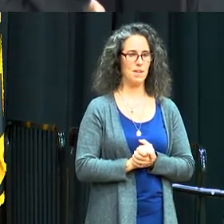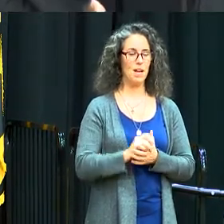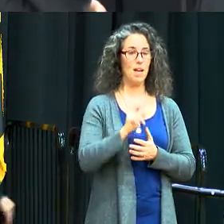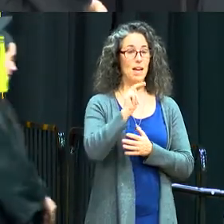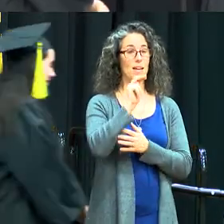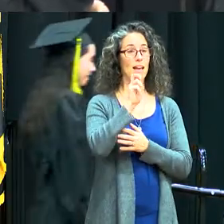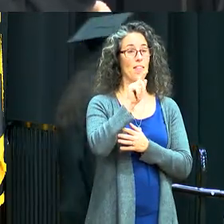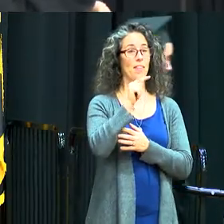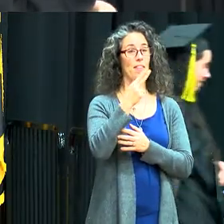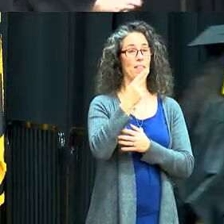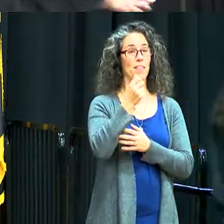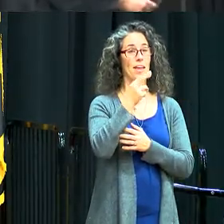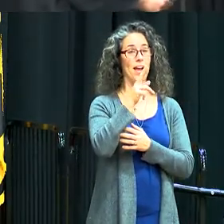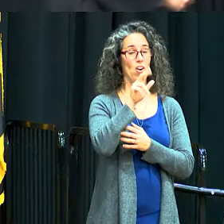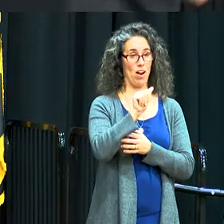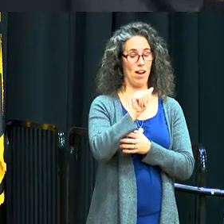Nathara Cherry Jennifer.